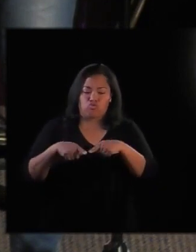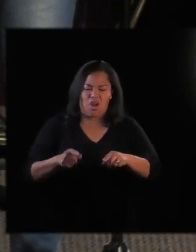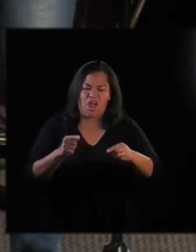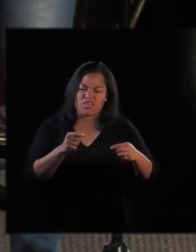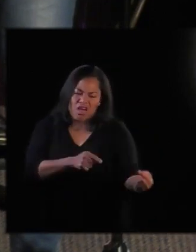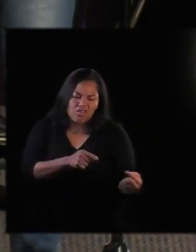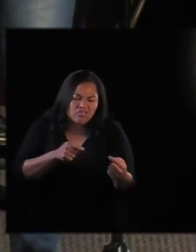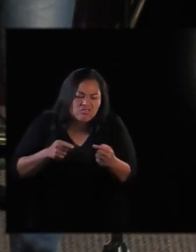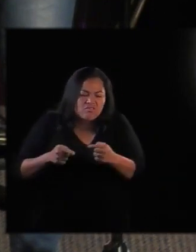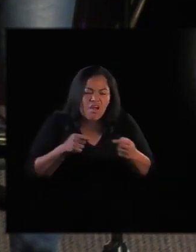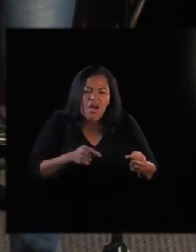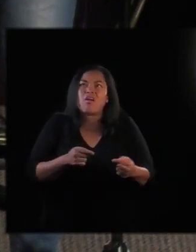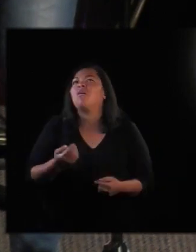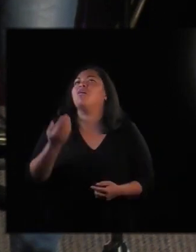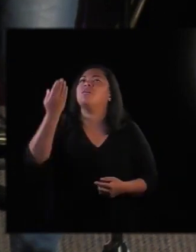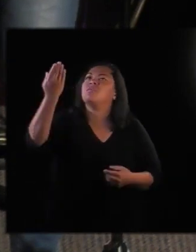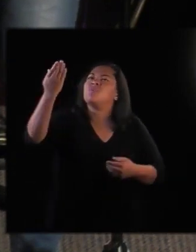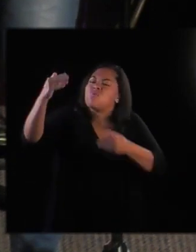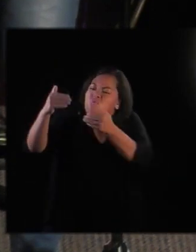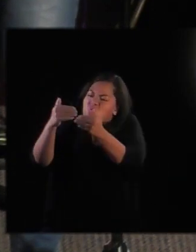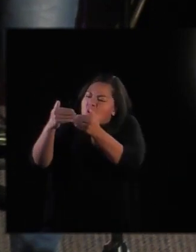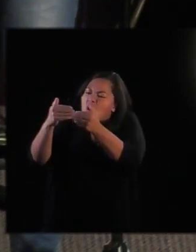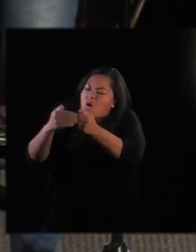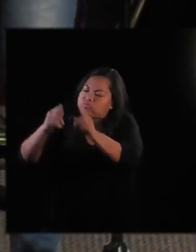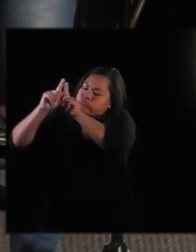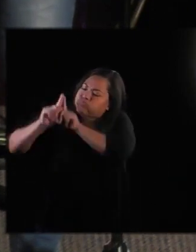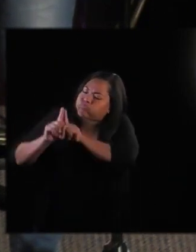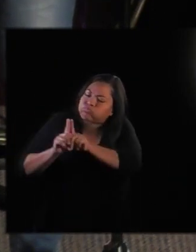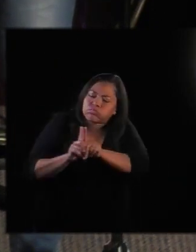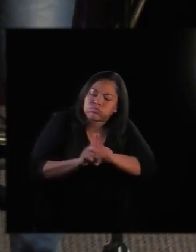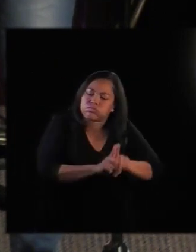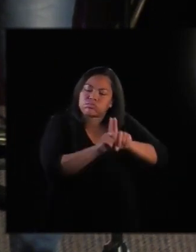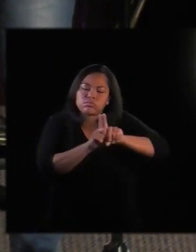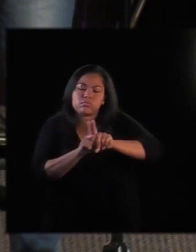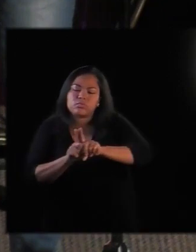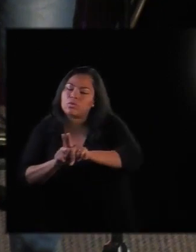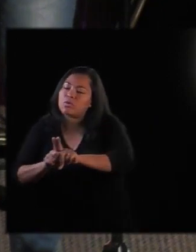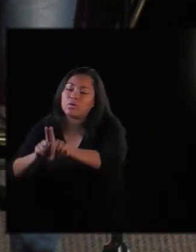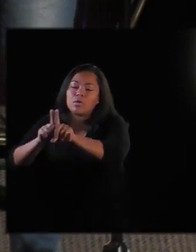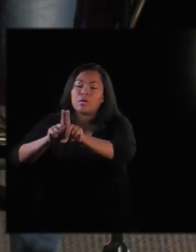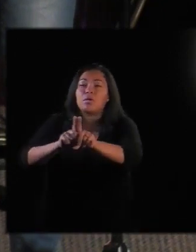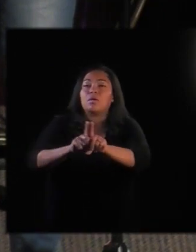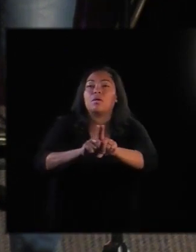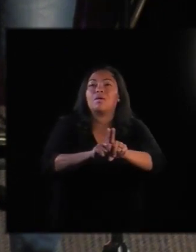Darkest nights, you were close like no other.